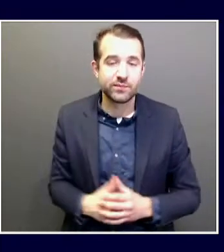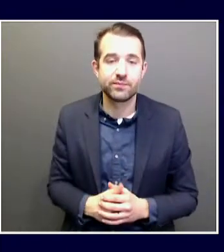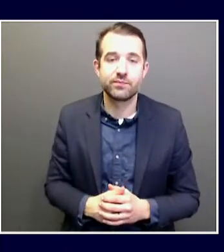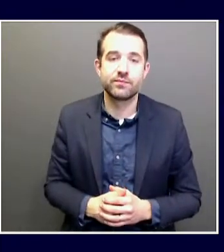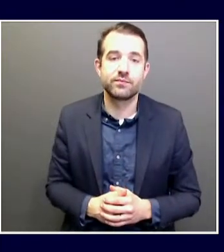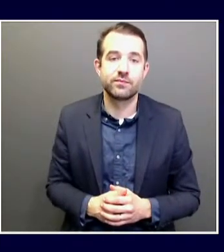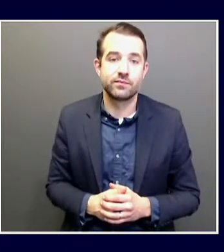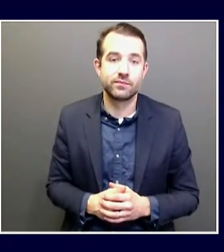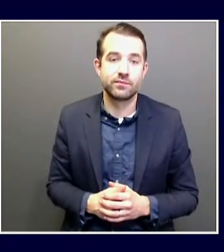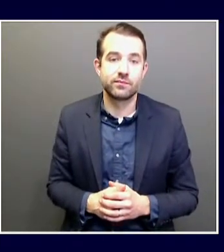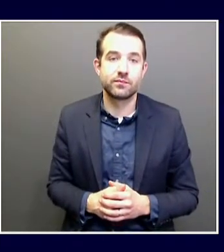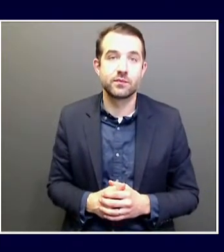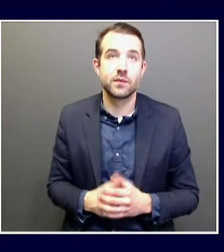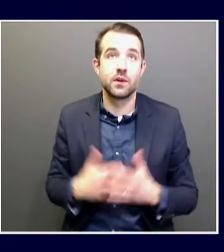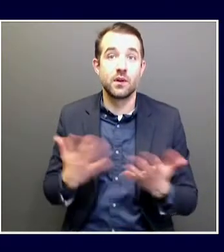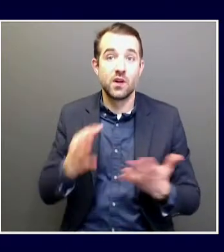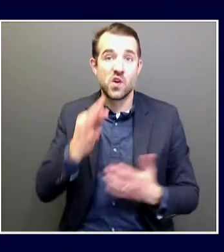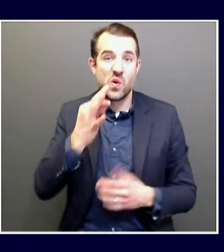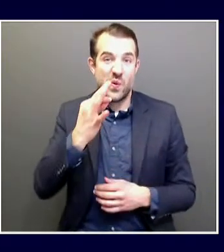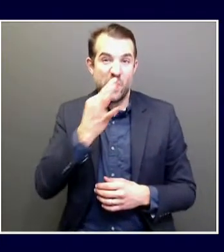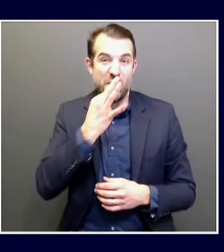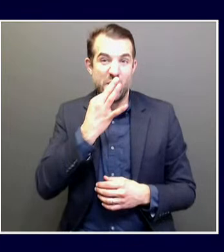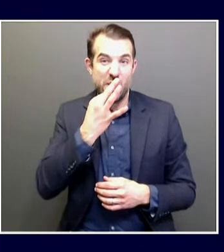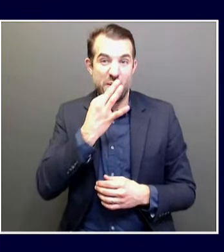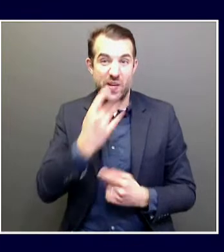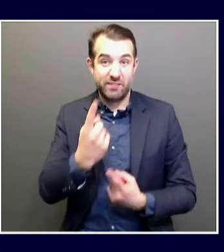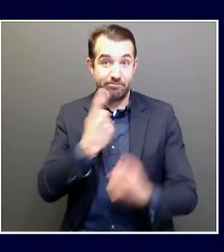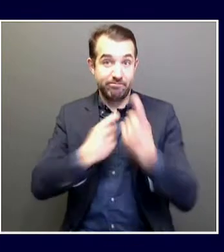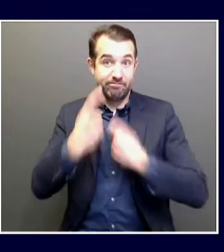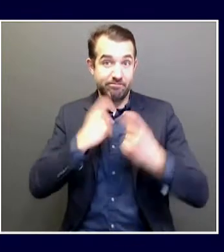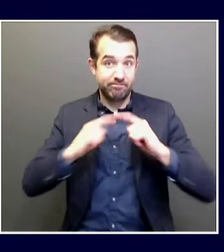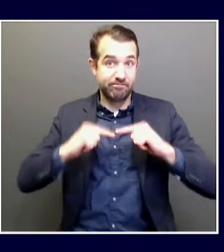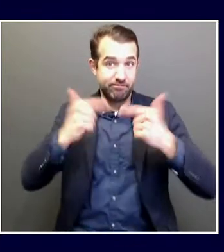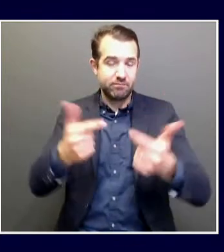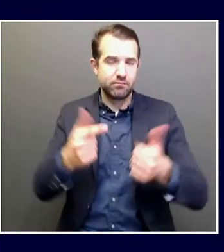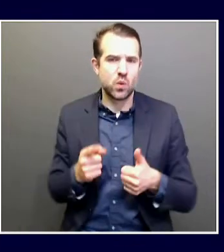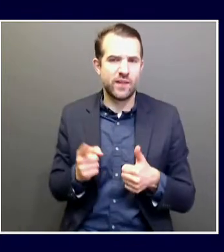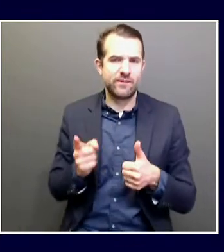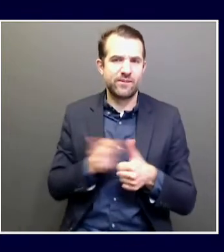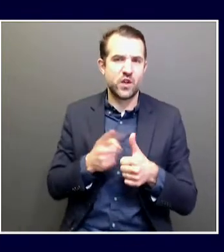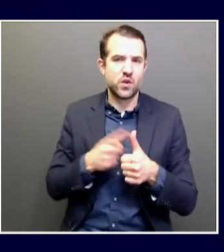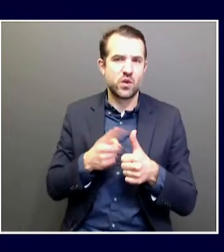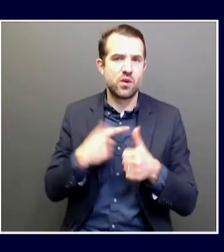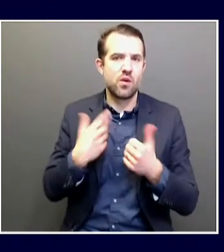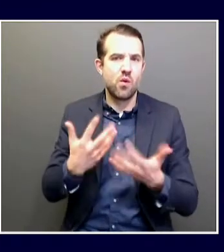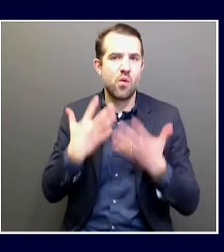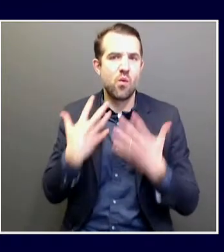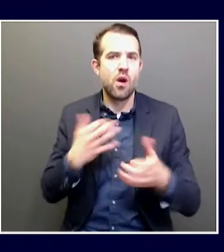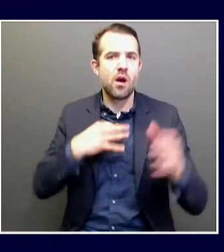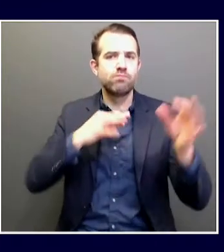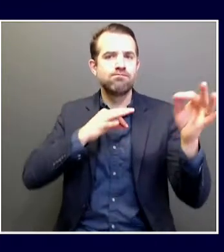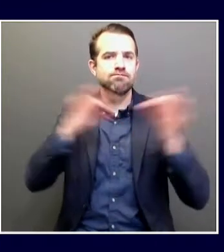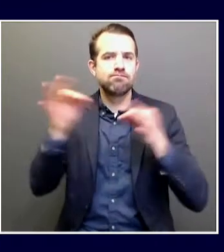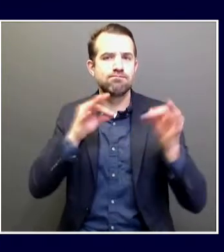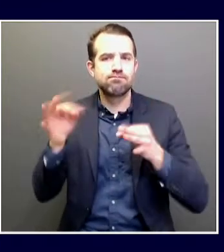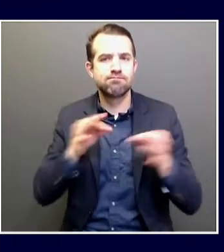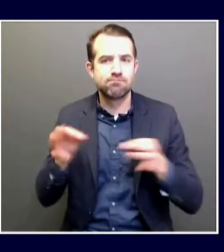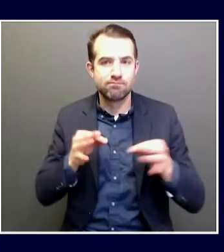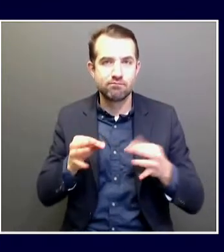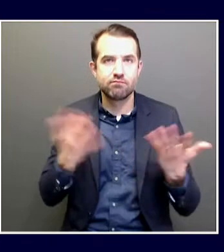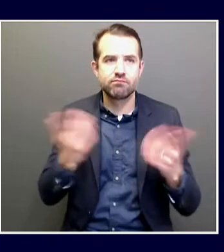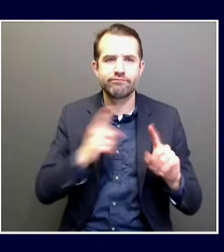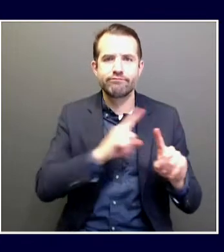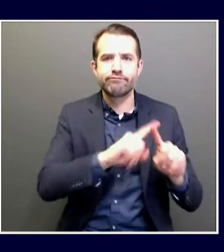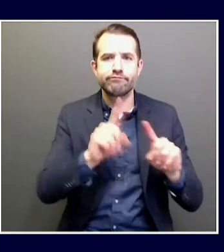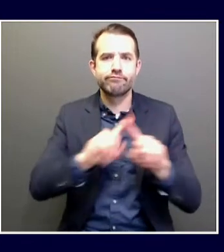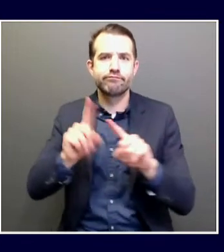Before I turn things over to our colleagues in the media, I wanted to take a moment to talk a little bit about reasons for